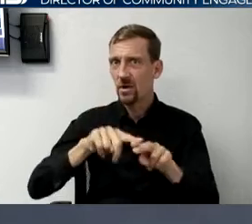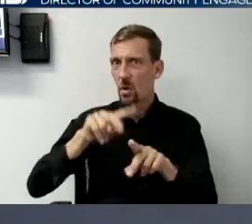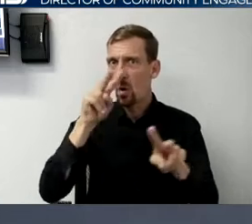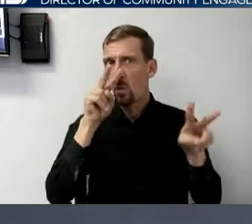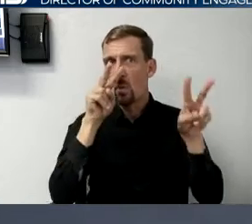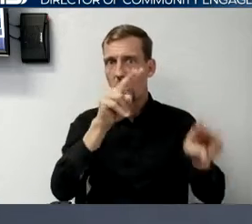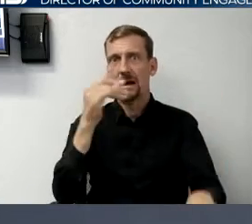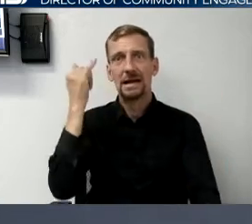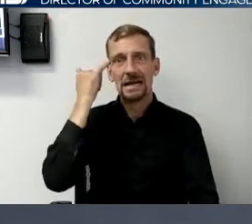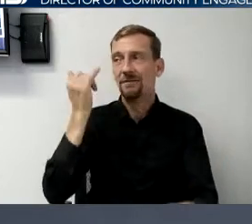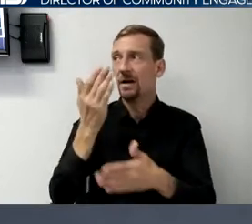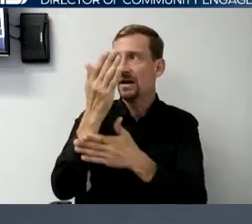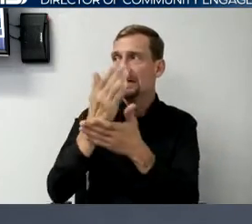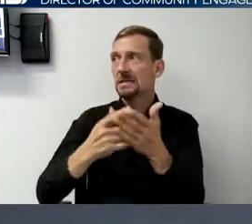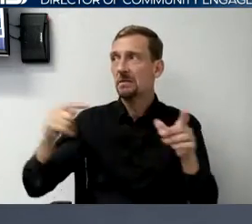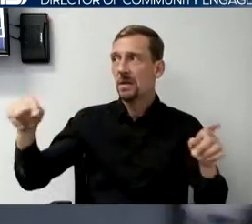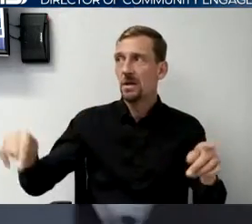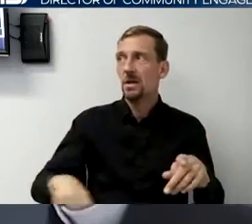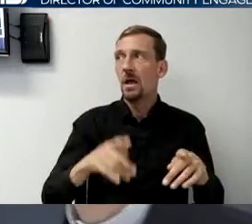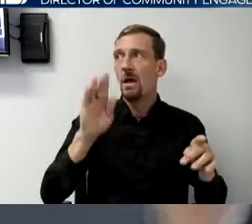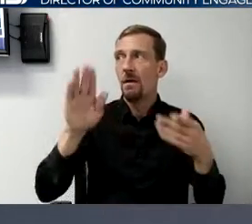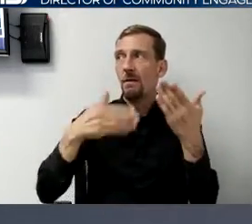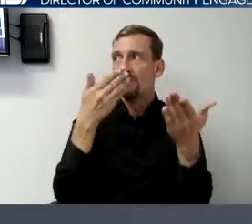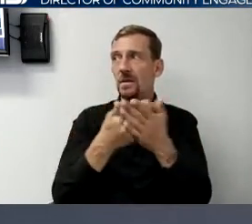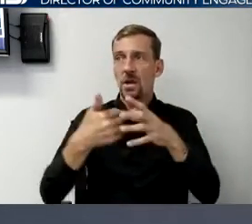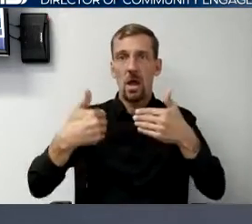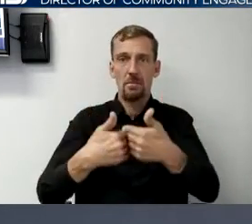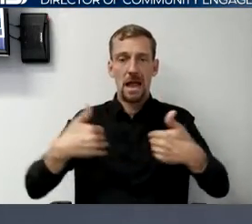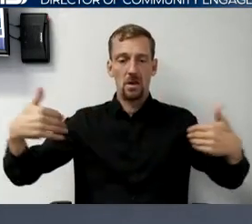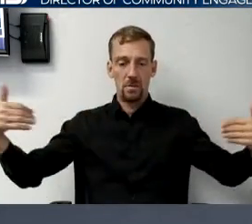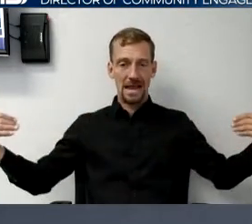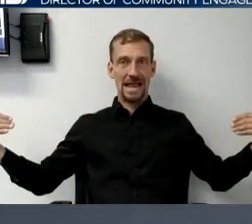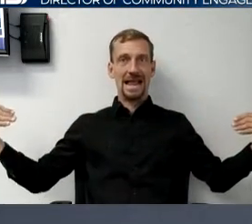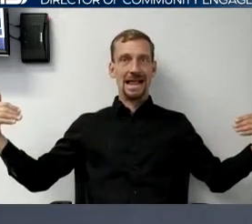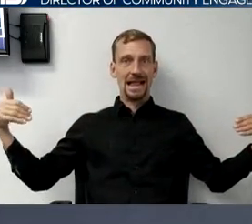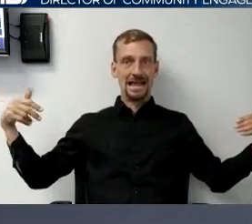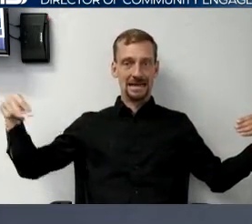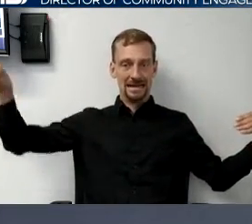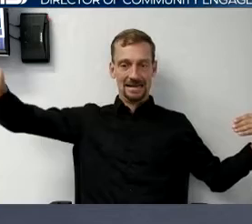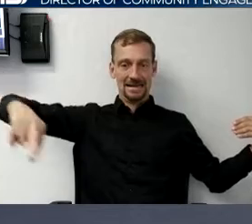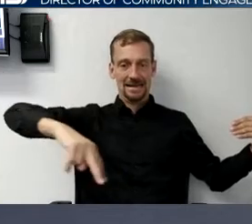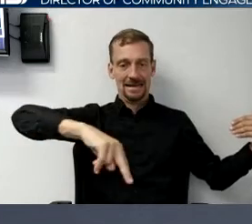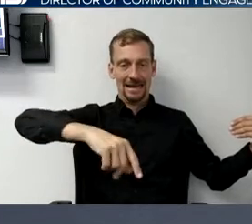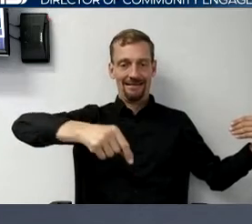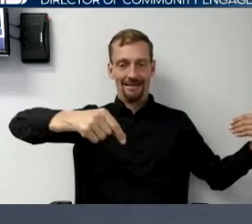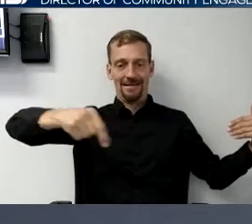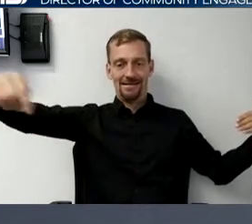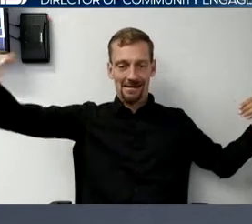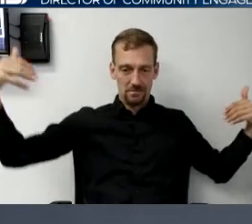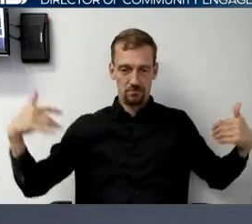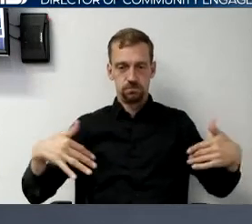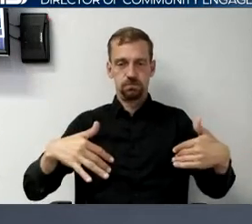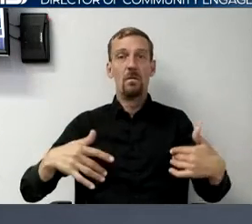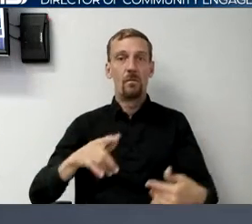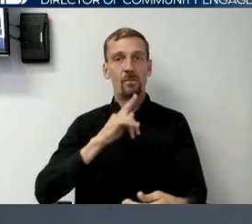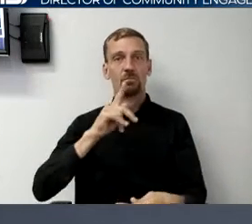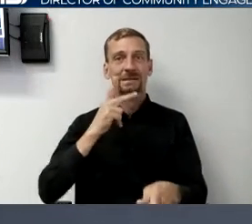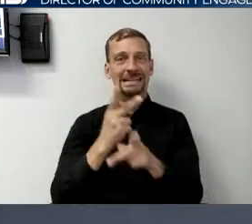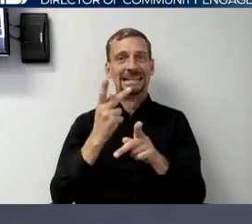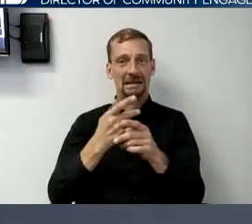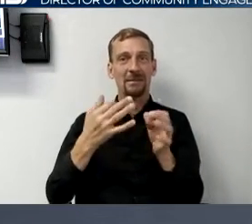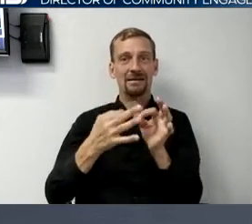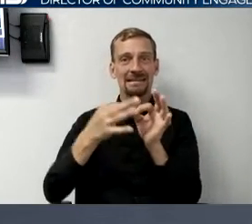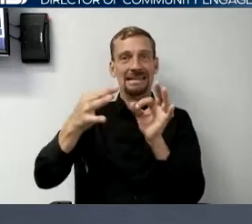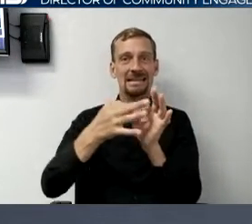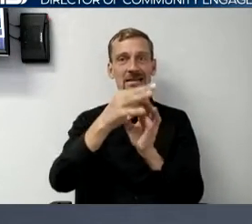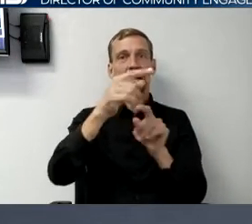if somebody comes up to get something to eat, the rest back away. So they do exercise some distancing, but